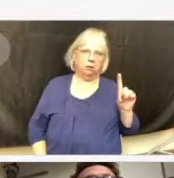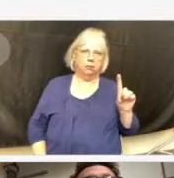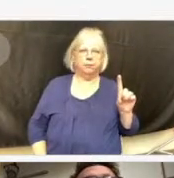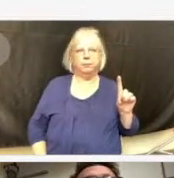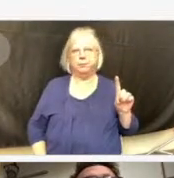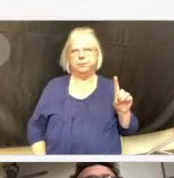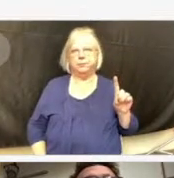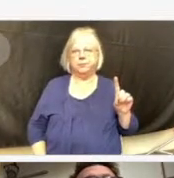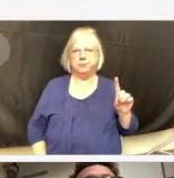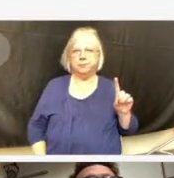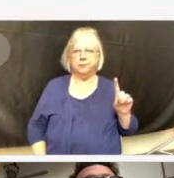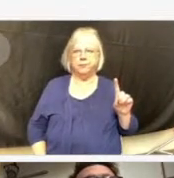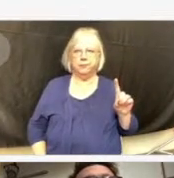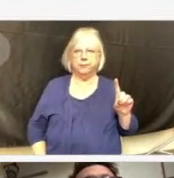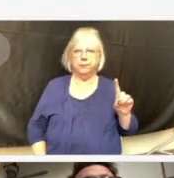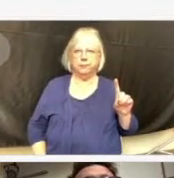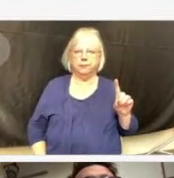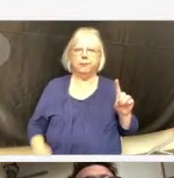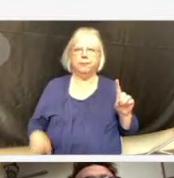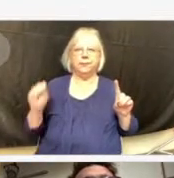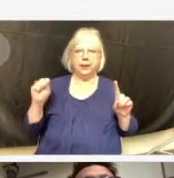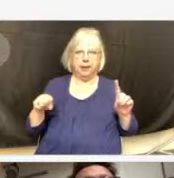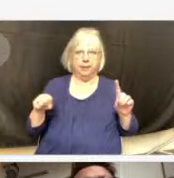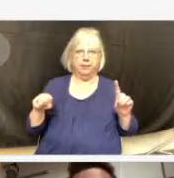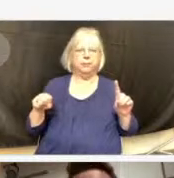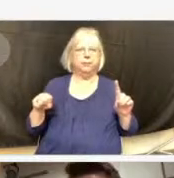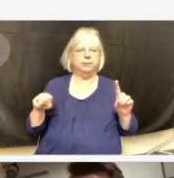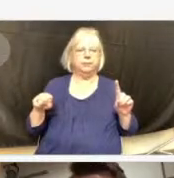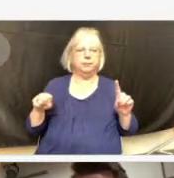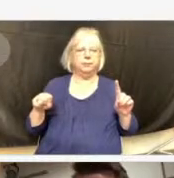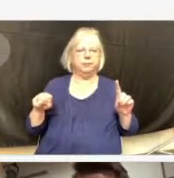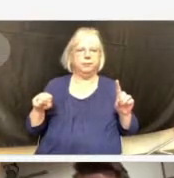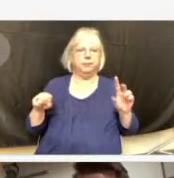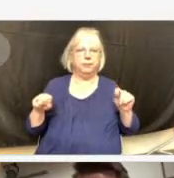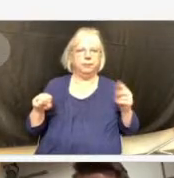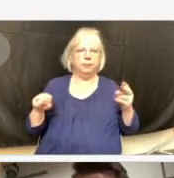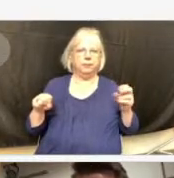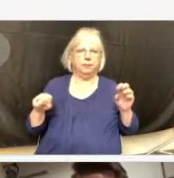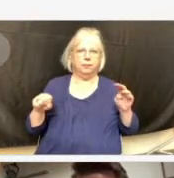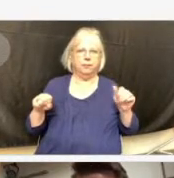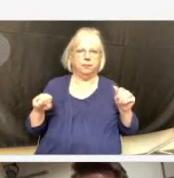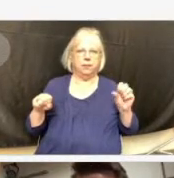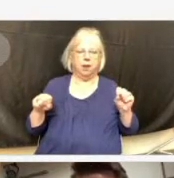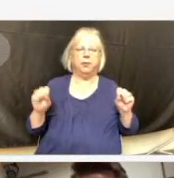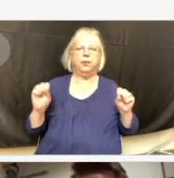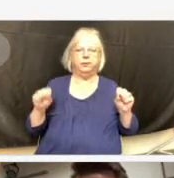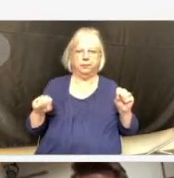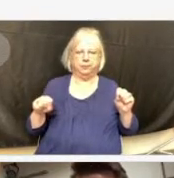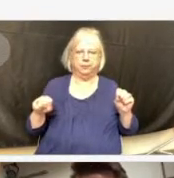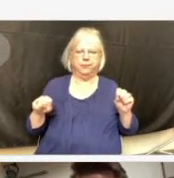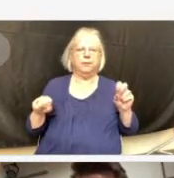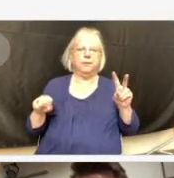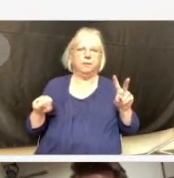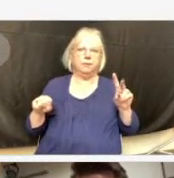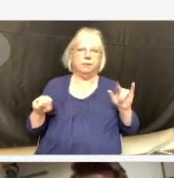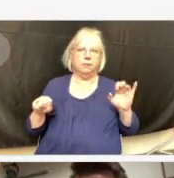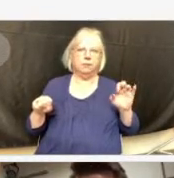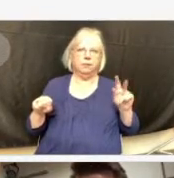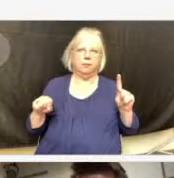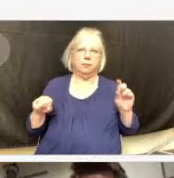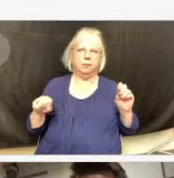Commissioner McDonald? Yes. Thomas? Yes. Vickers?